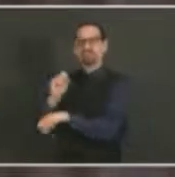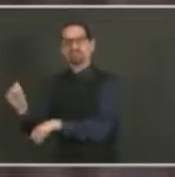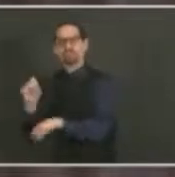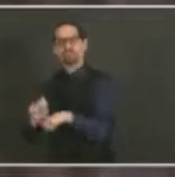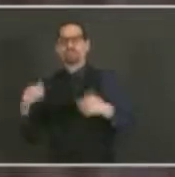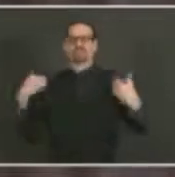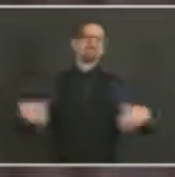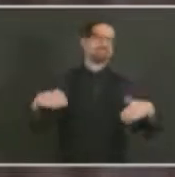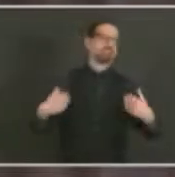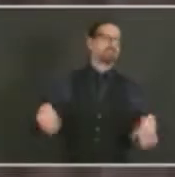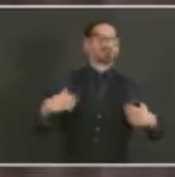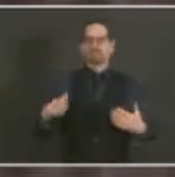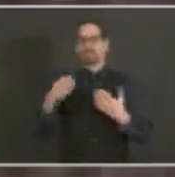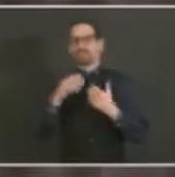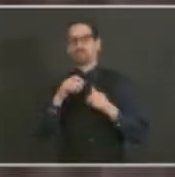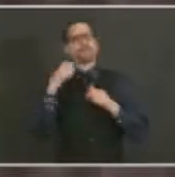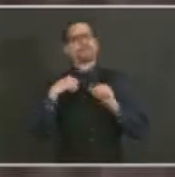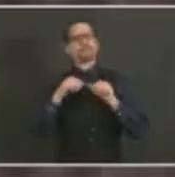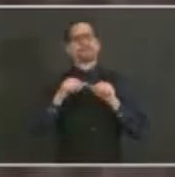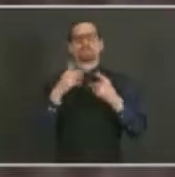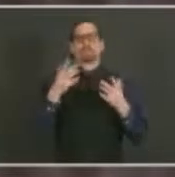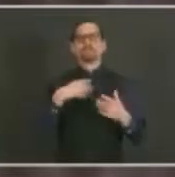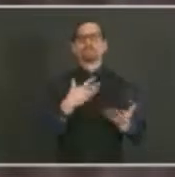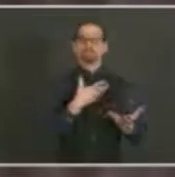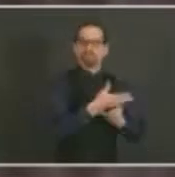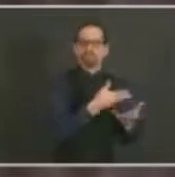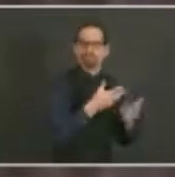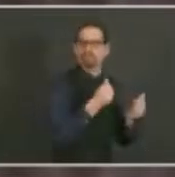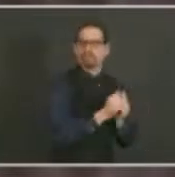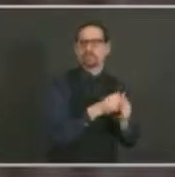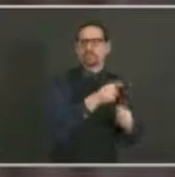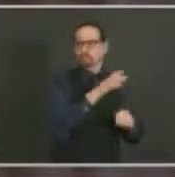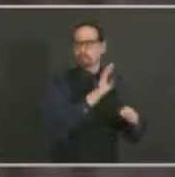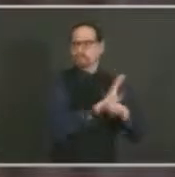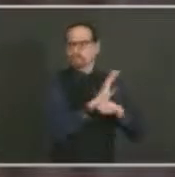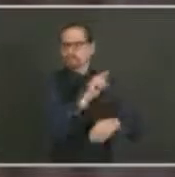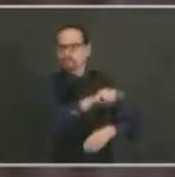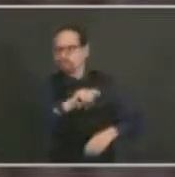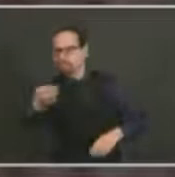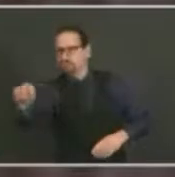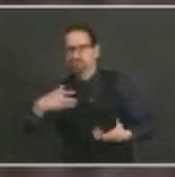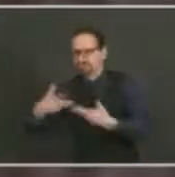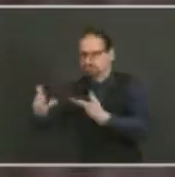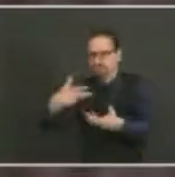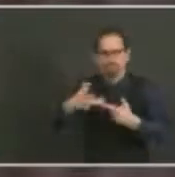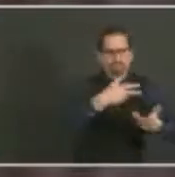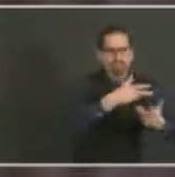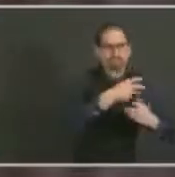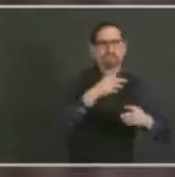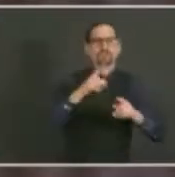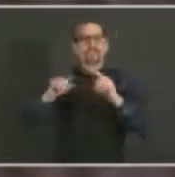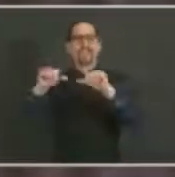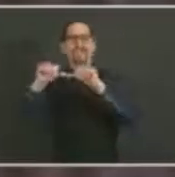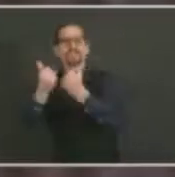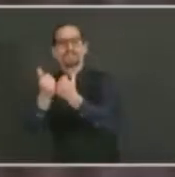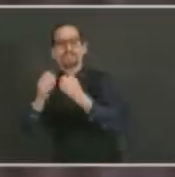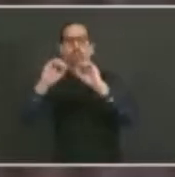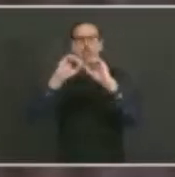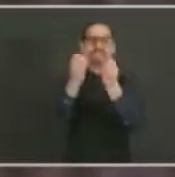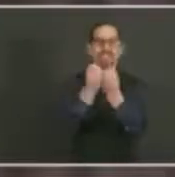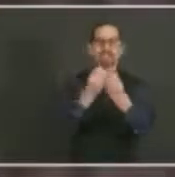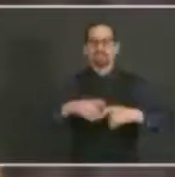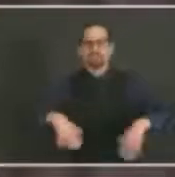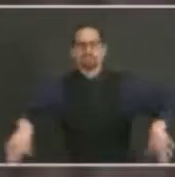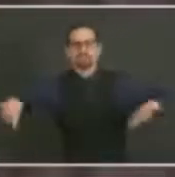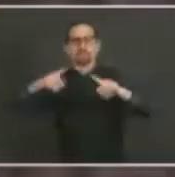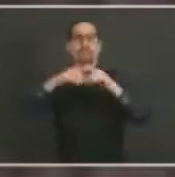organizations, list out those changes that are possible, compile the public health data, and take those steps that we